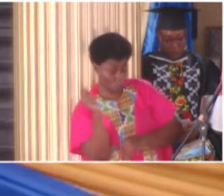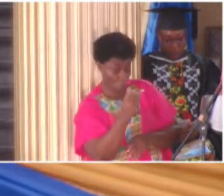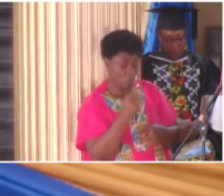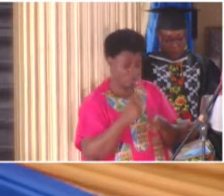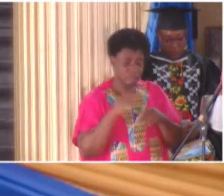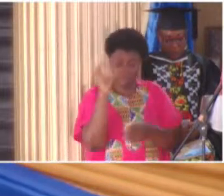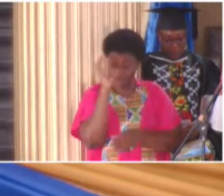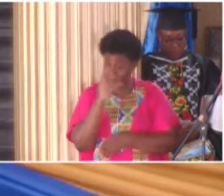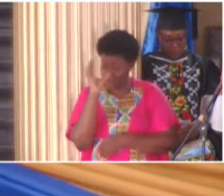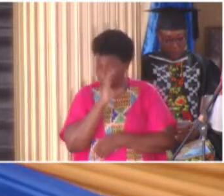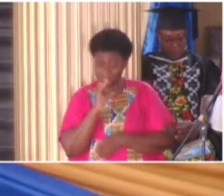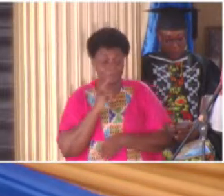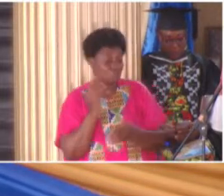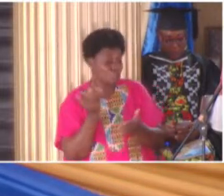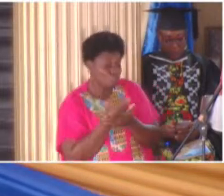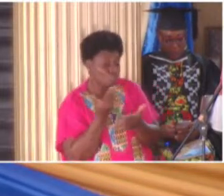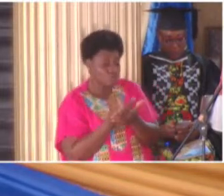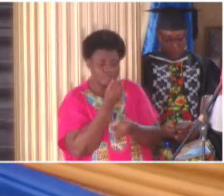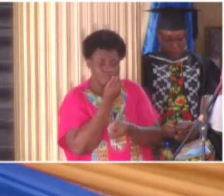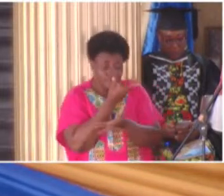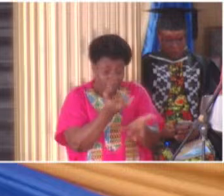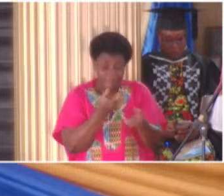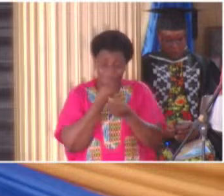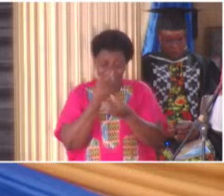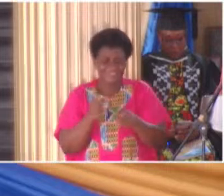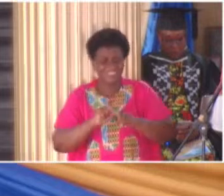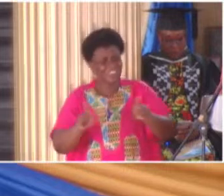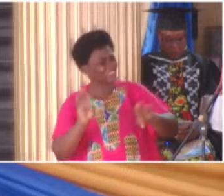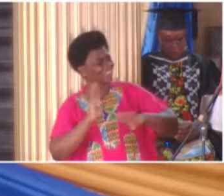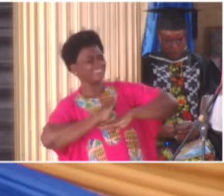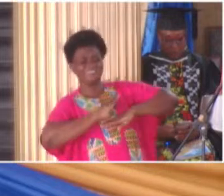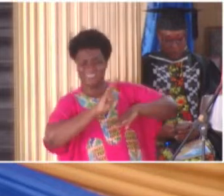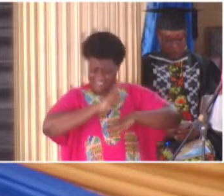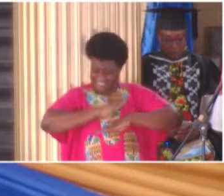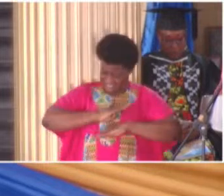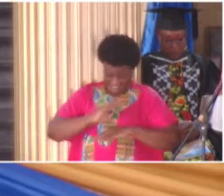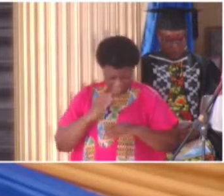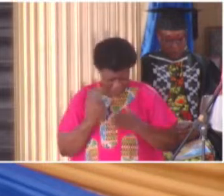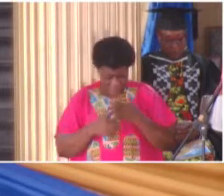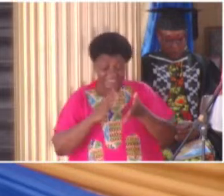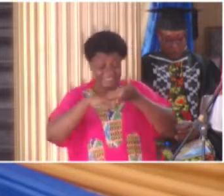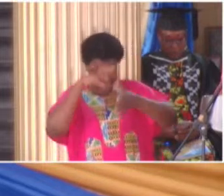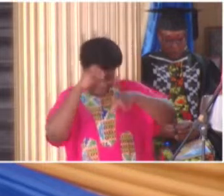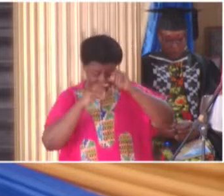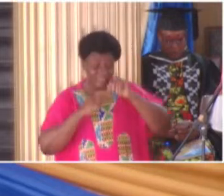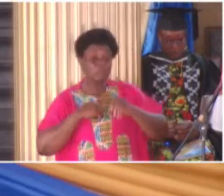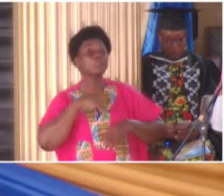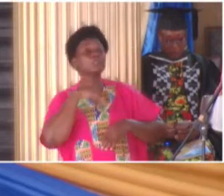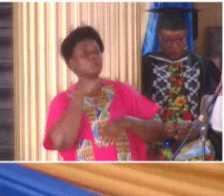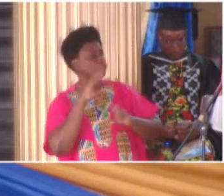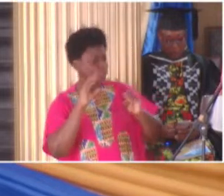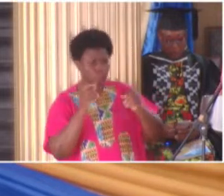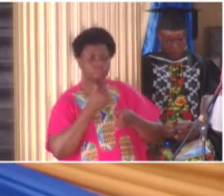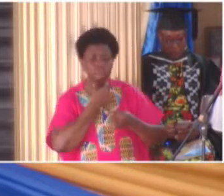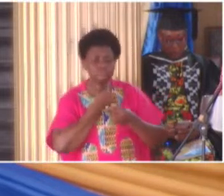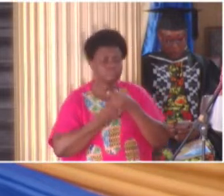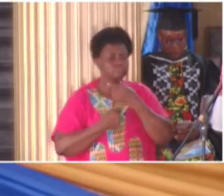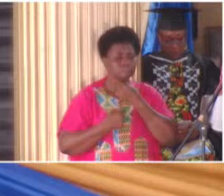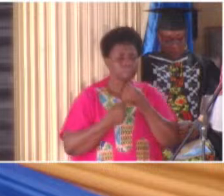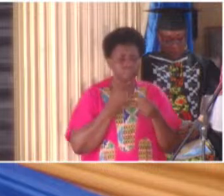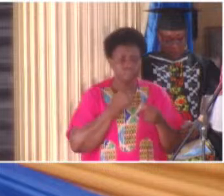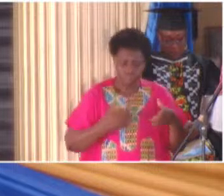seek out new information. Don't be satisfied with what you have learned. Stay curious, be abreast with